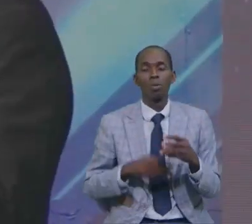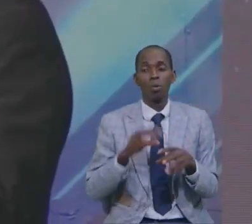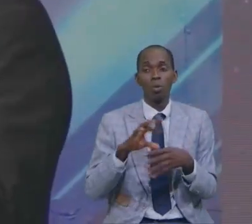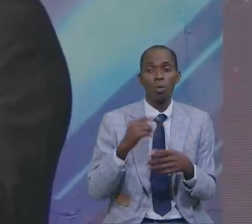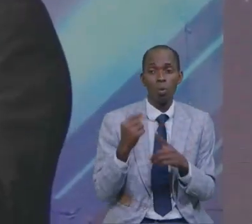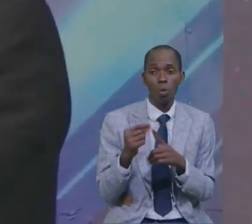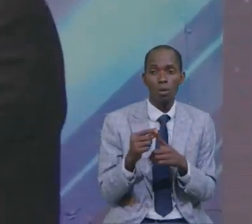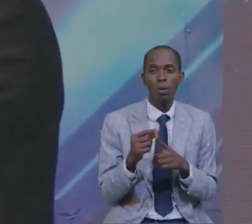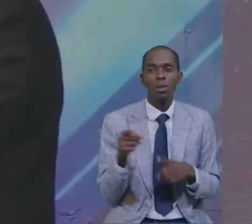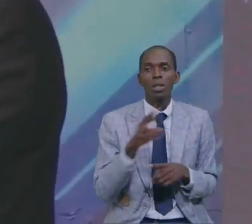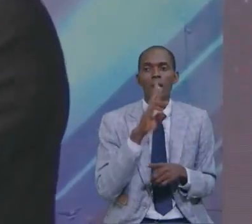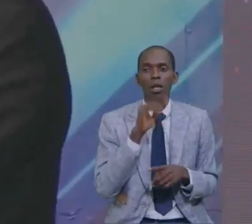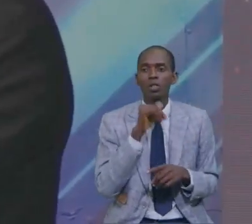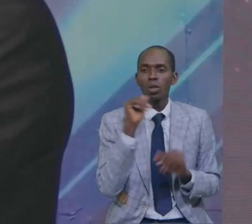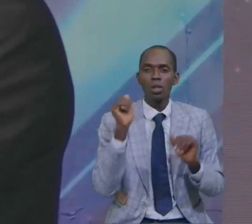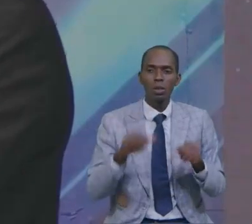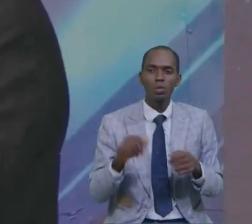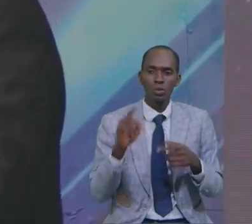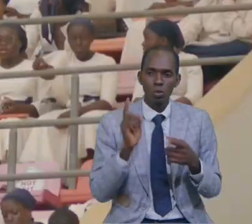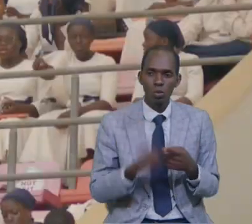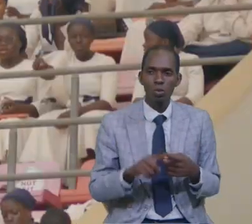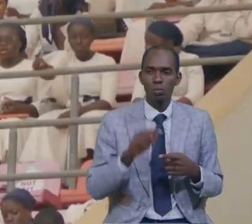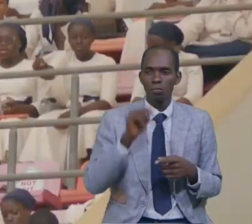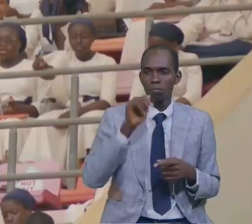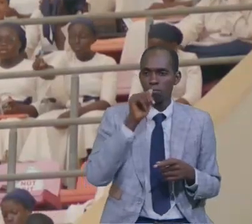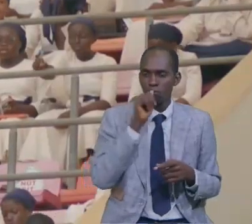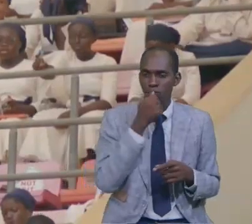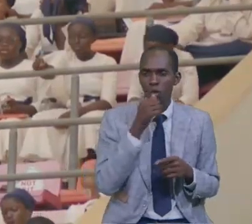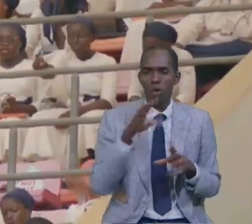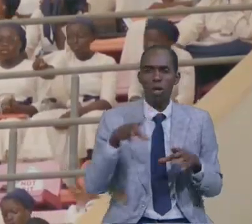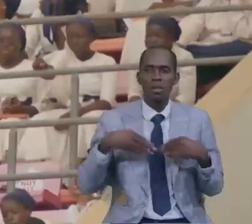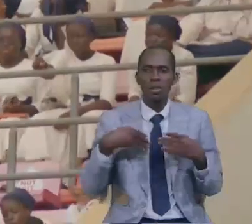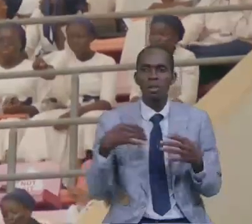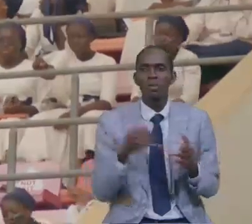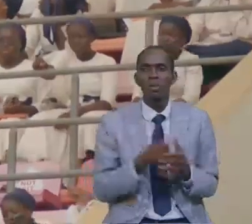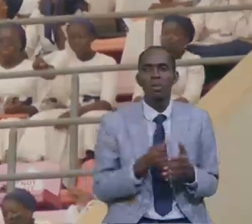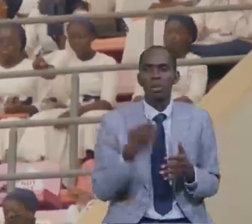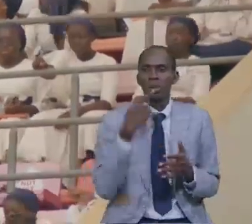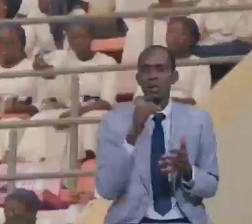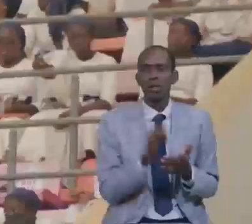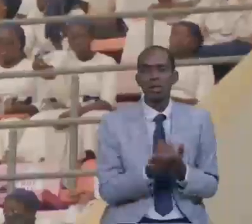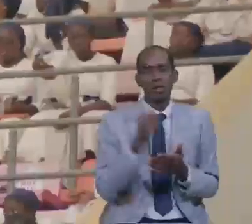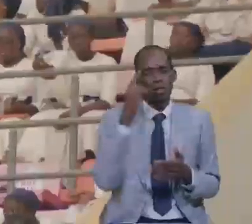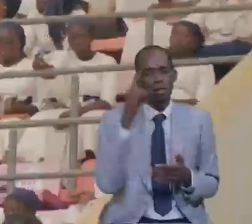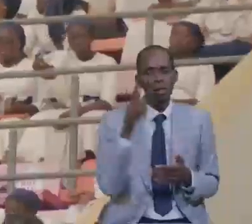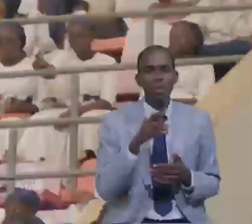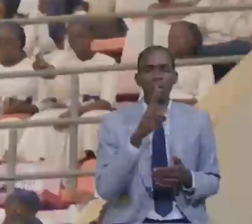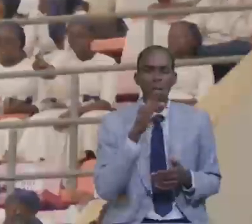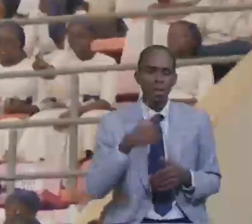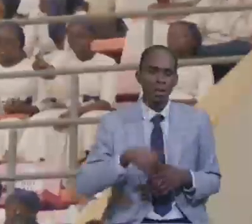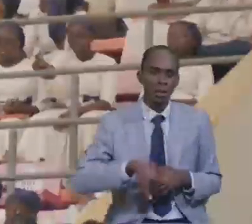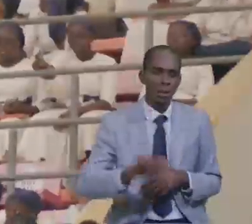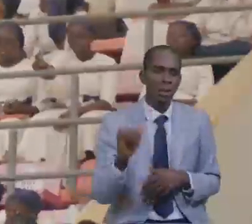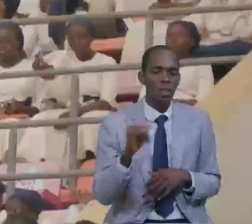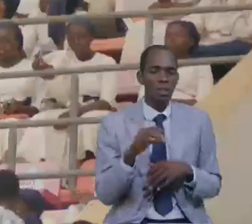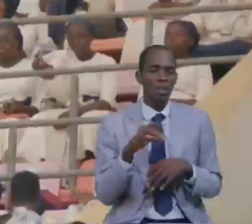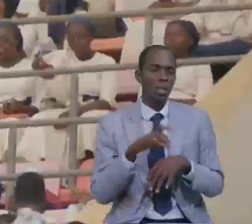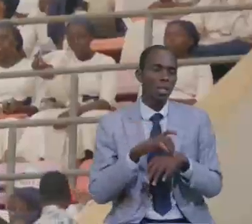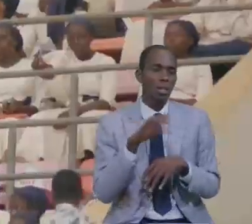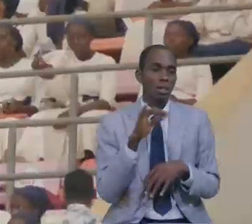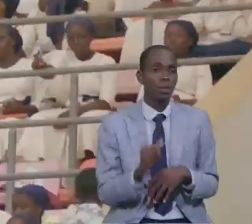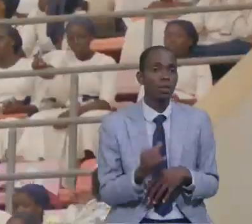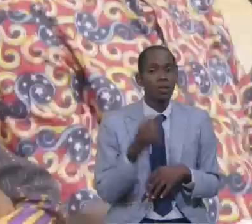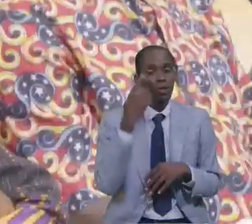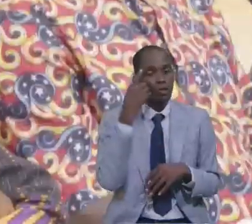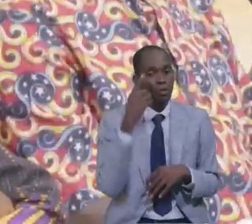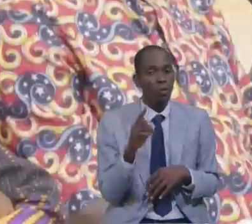carnal. For whereas there is among you envy and strife, they